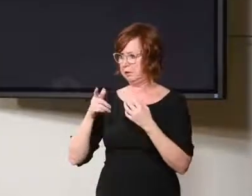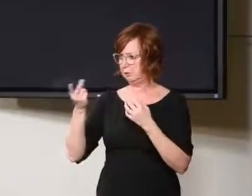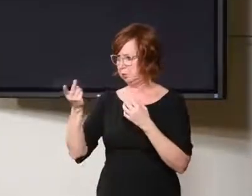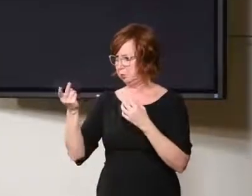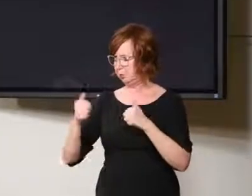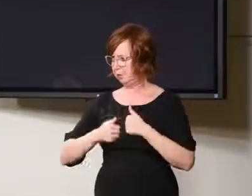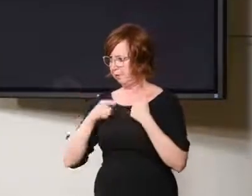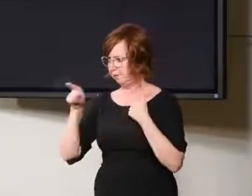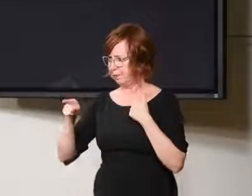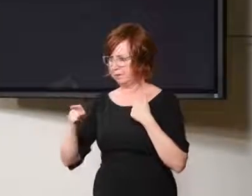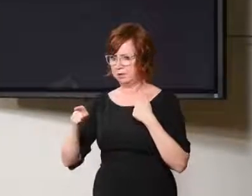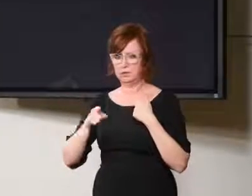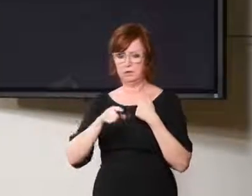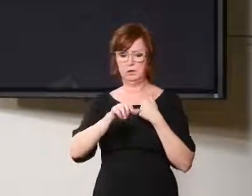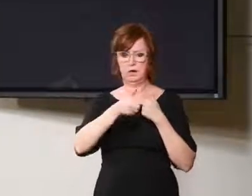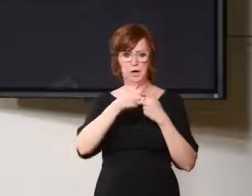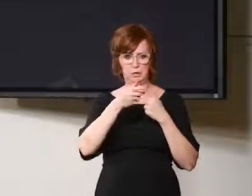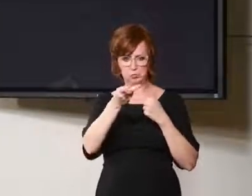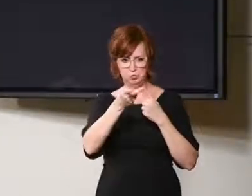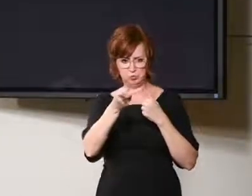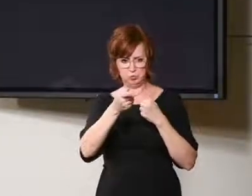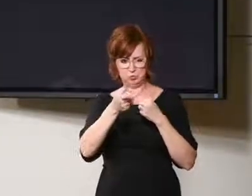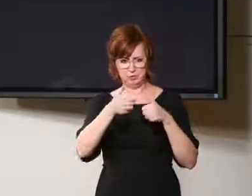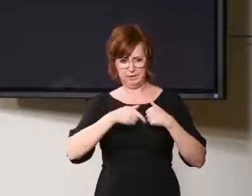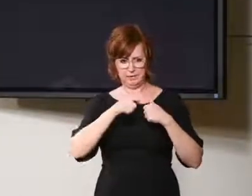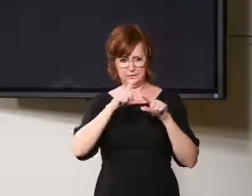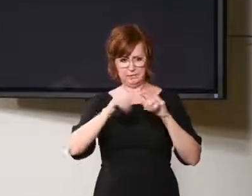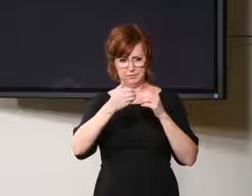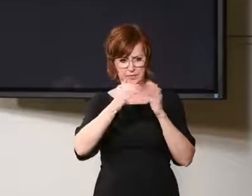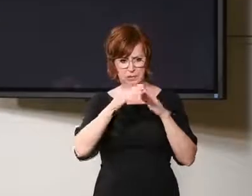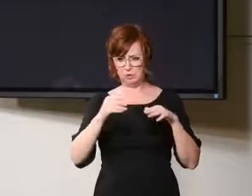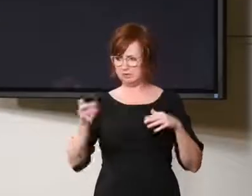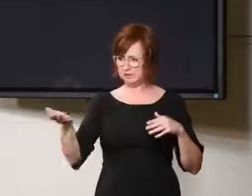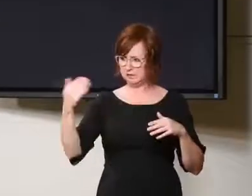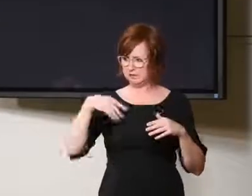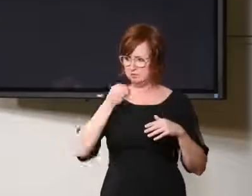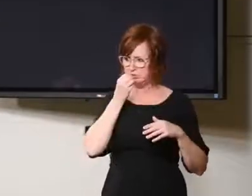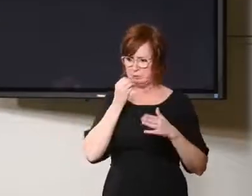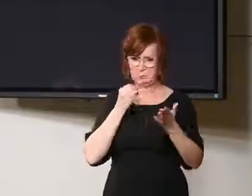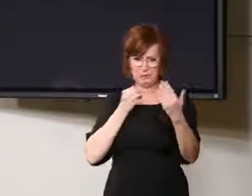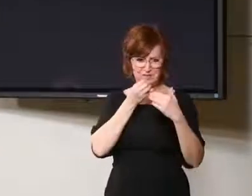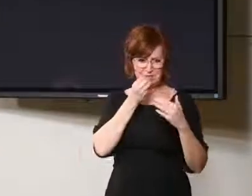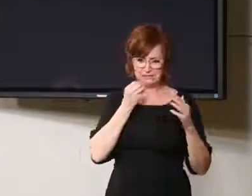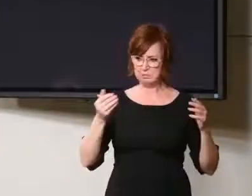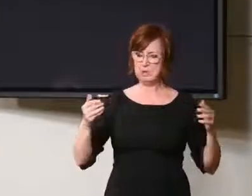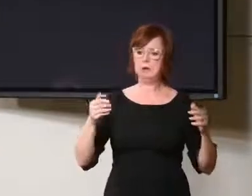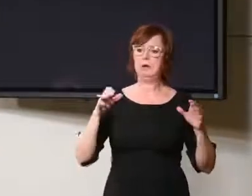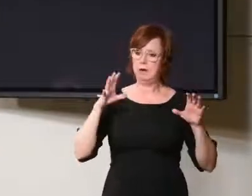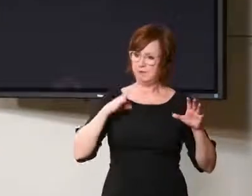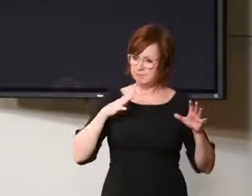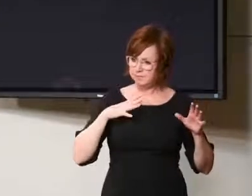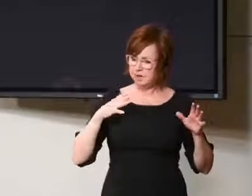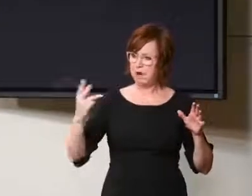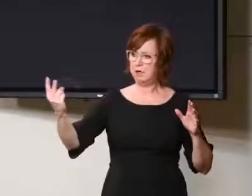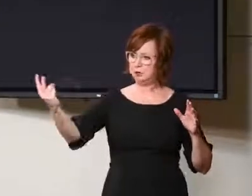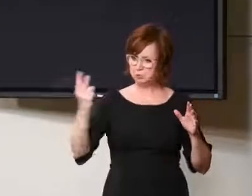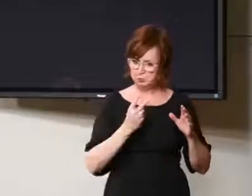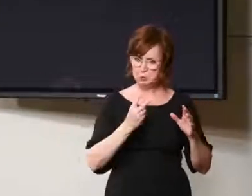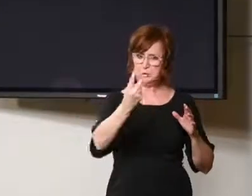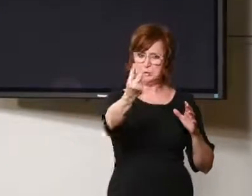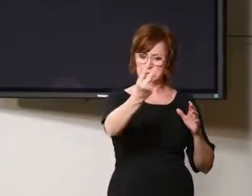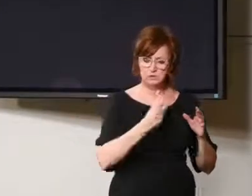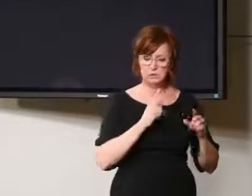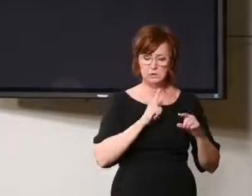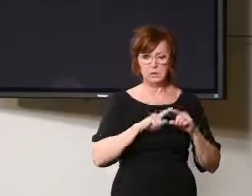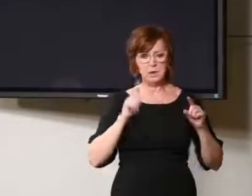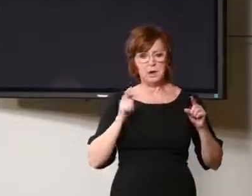setting, minimize passing things back and forth and those kind of things, but to maintain that social connectedness, but do that in a very conscious